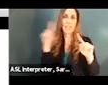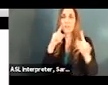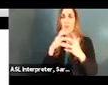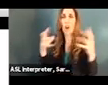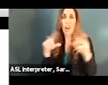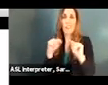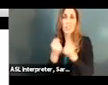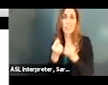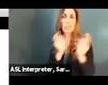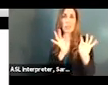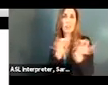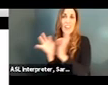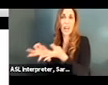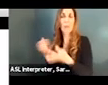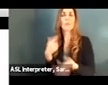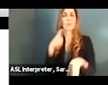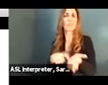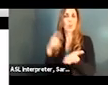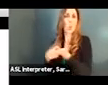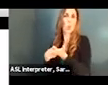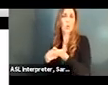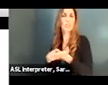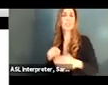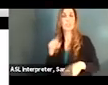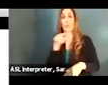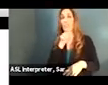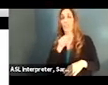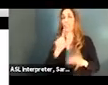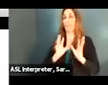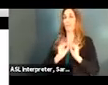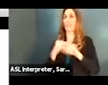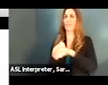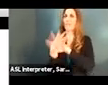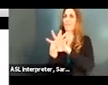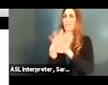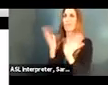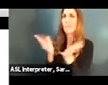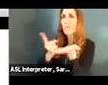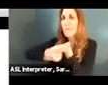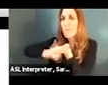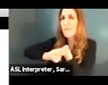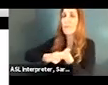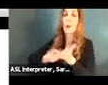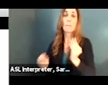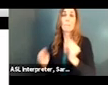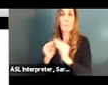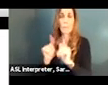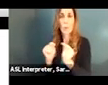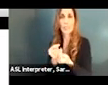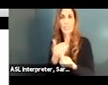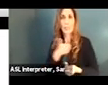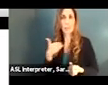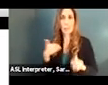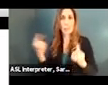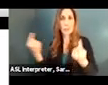our families. We have noticed that with these virtual appointments that really more team members have been able